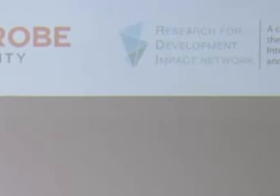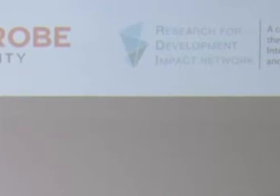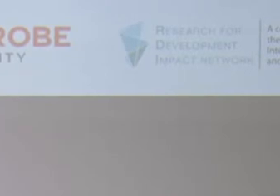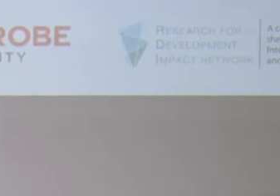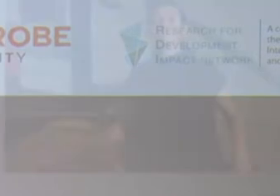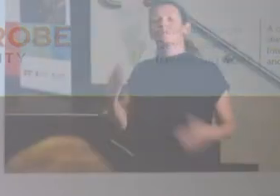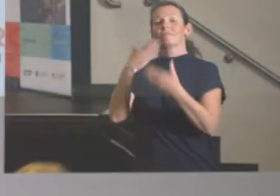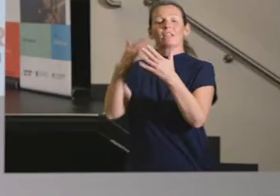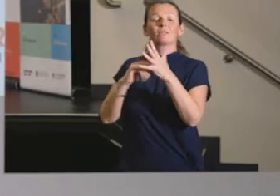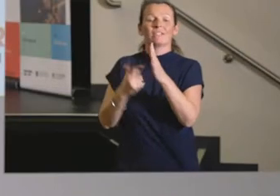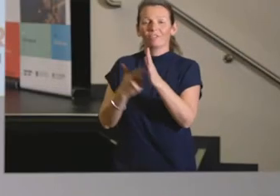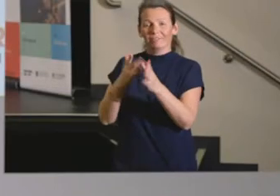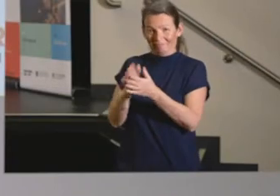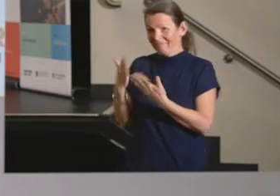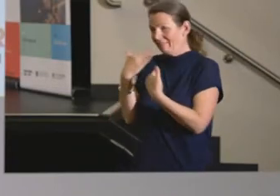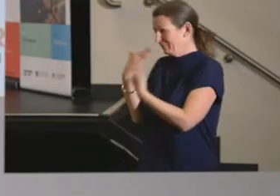Reflecting on identity,